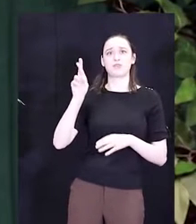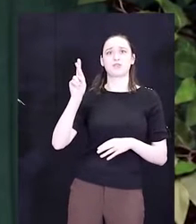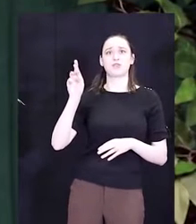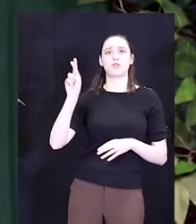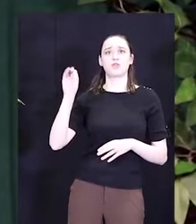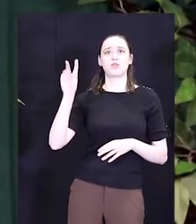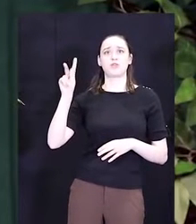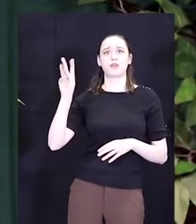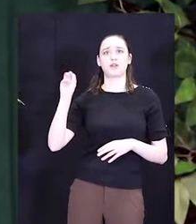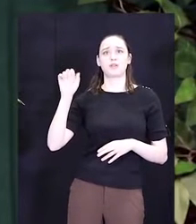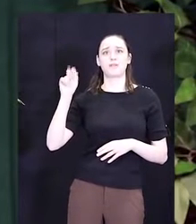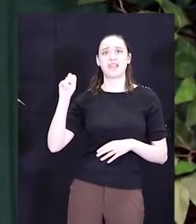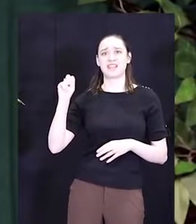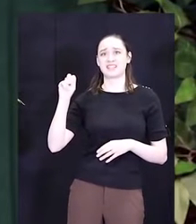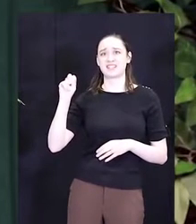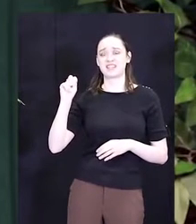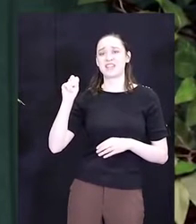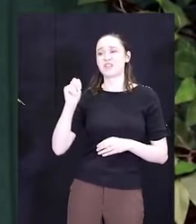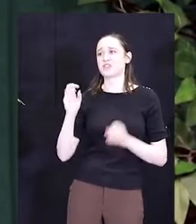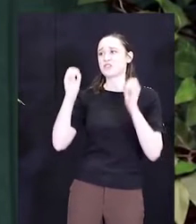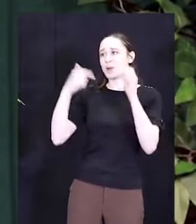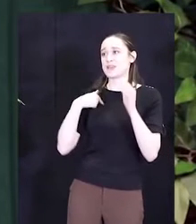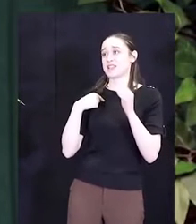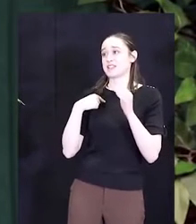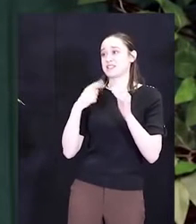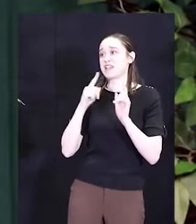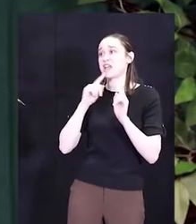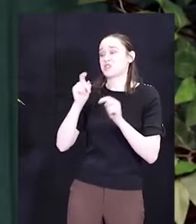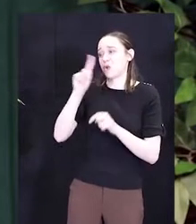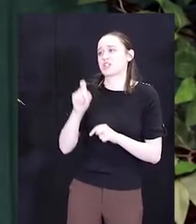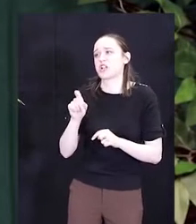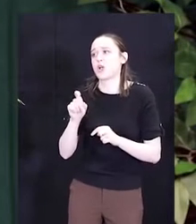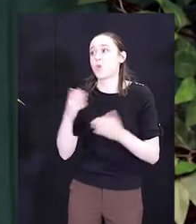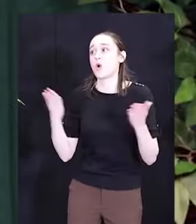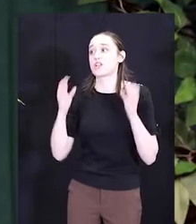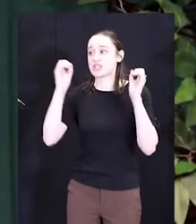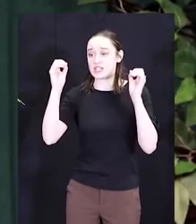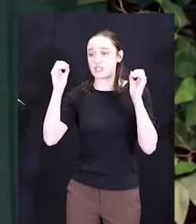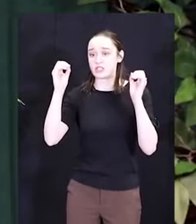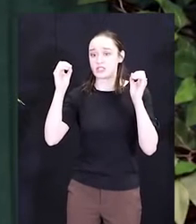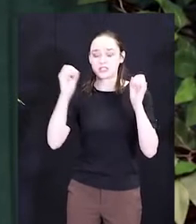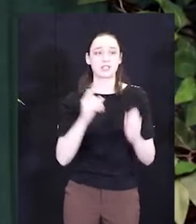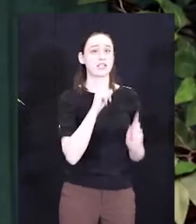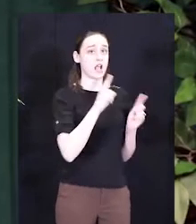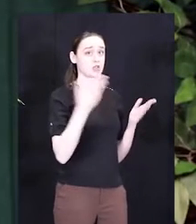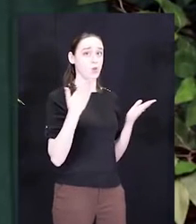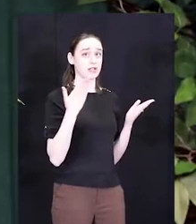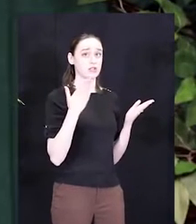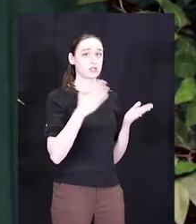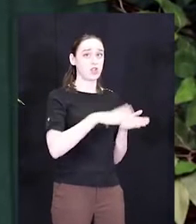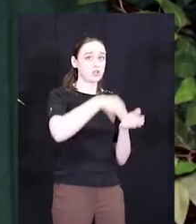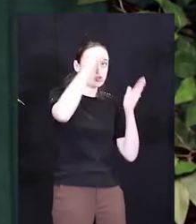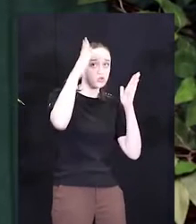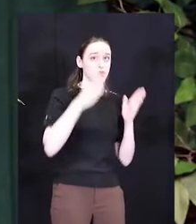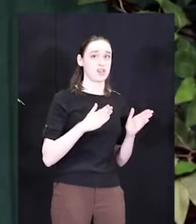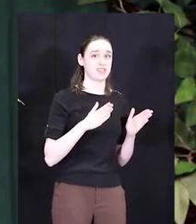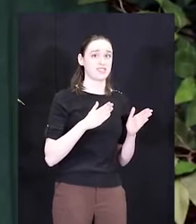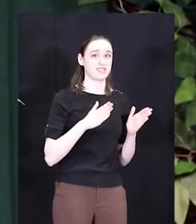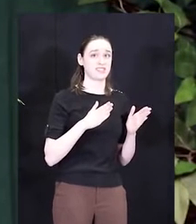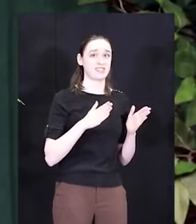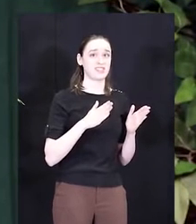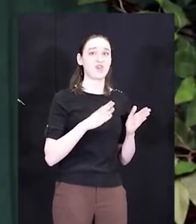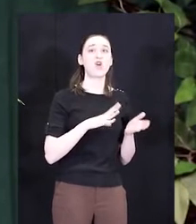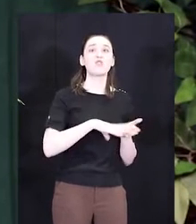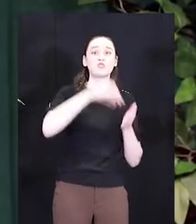the question, "What do you teach?" with the response of "Students." "Students," he said, "are the reasons you become a teacher,